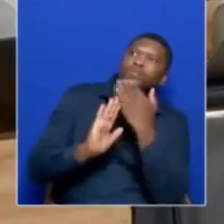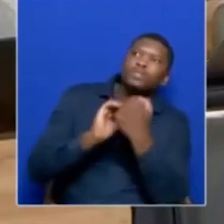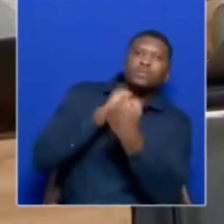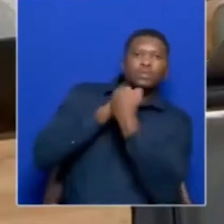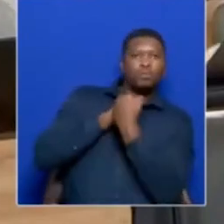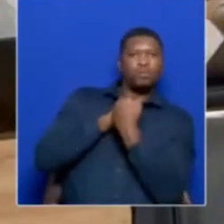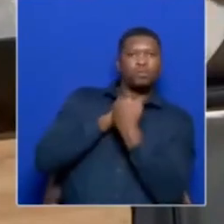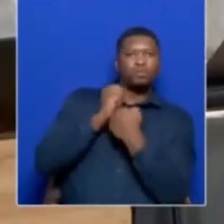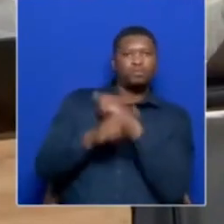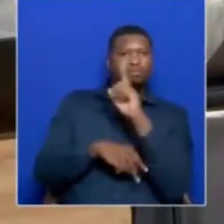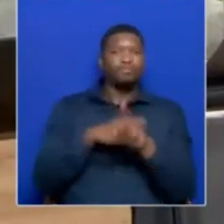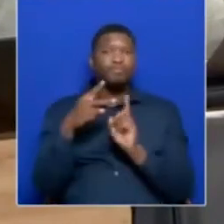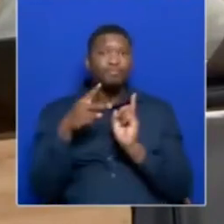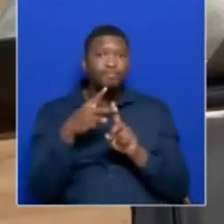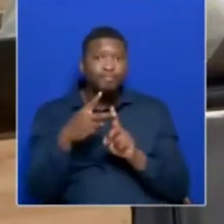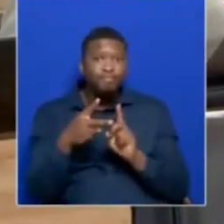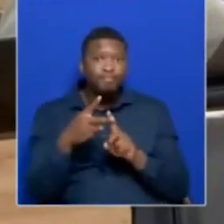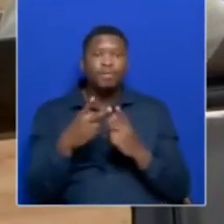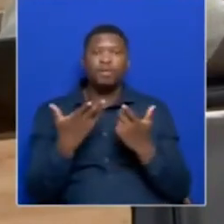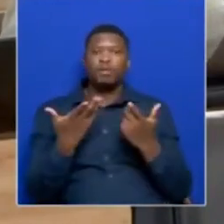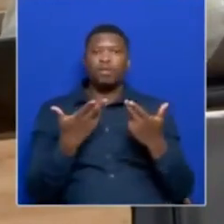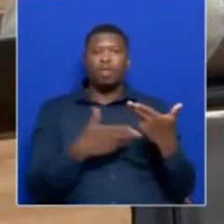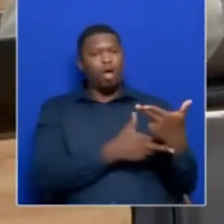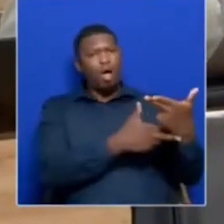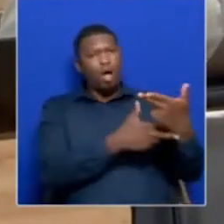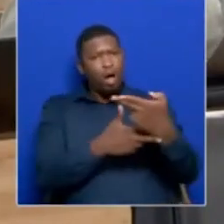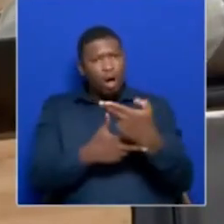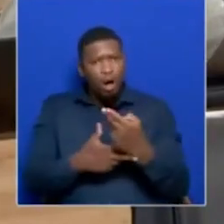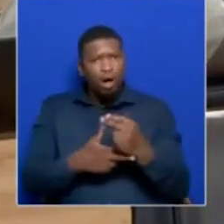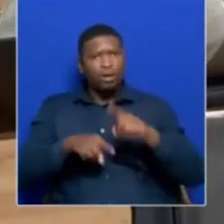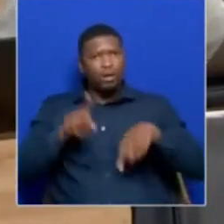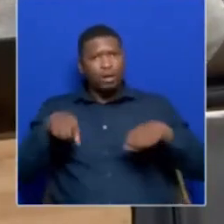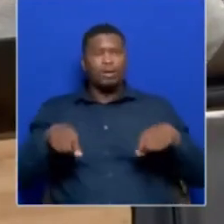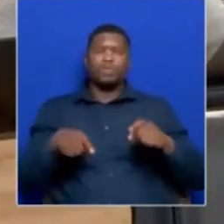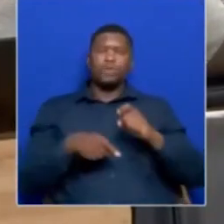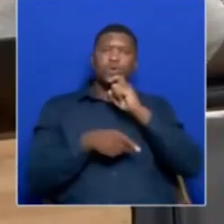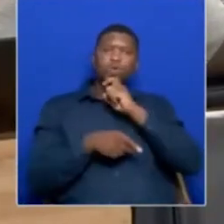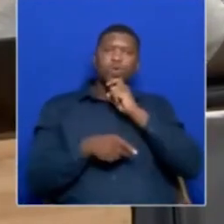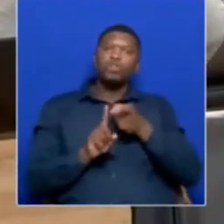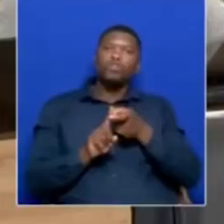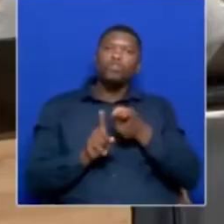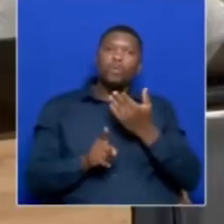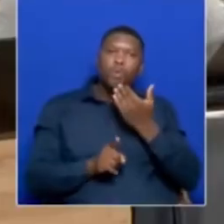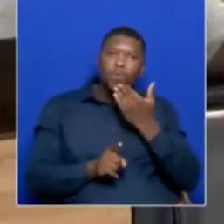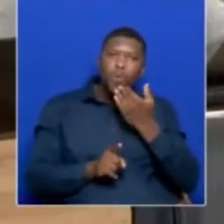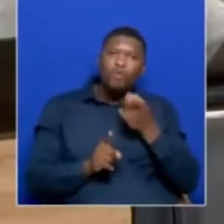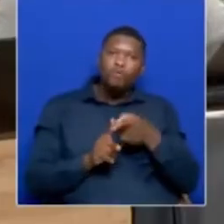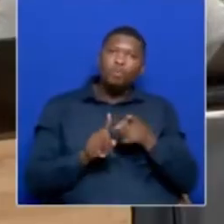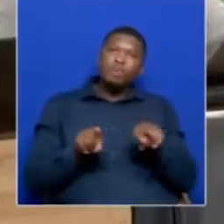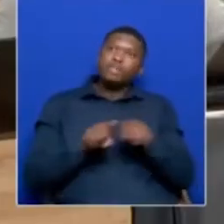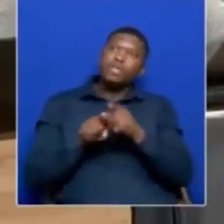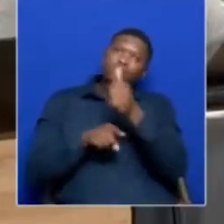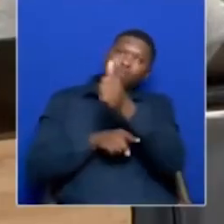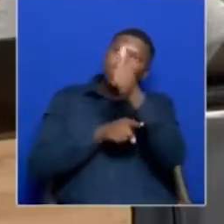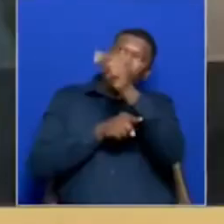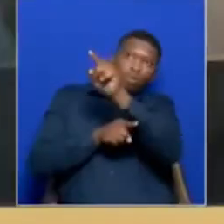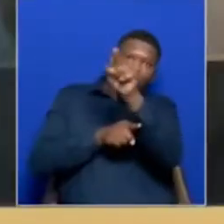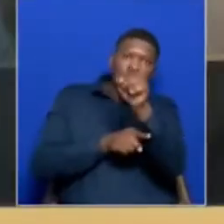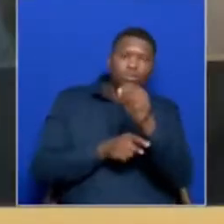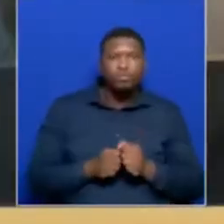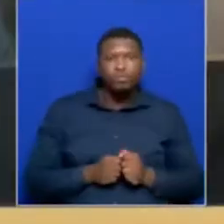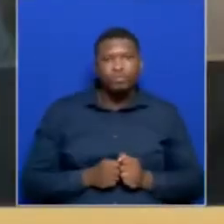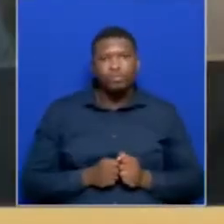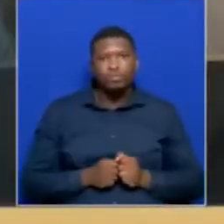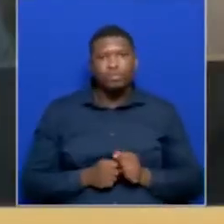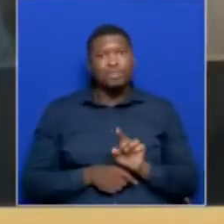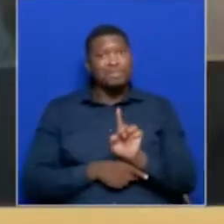be used in the killing of Makaka came from the very same superiors. How But would, it was the